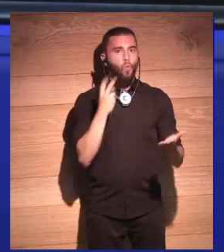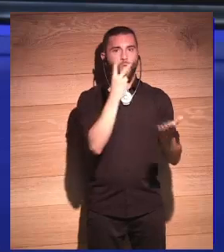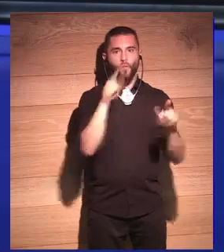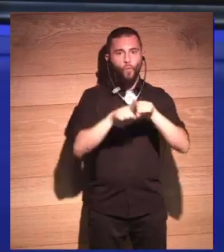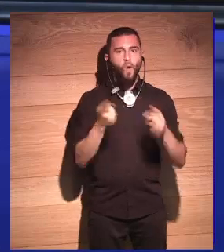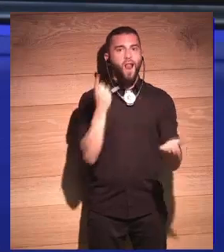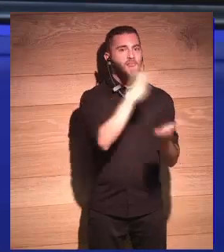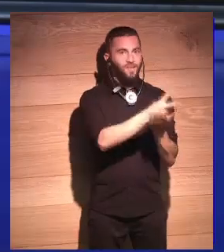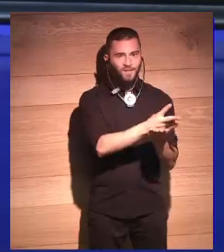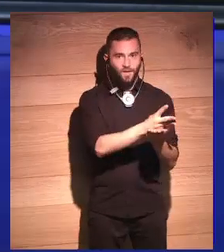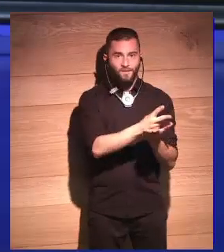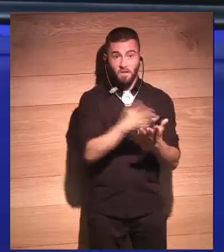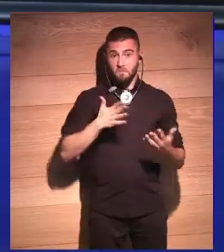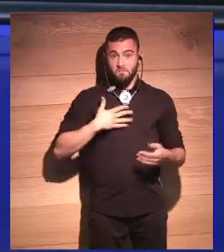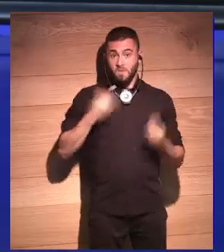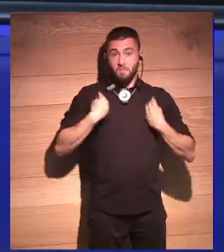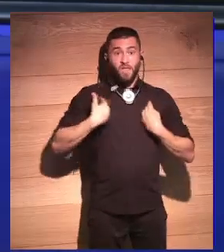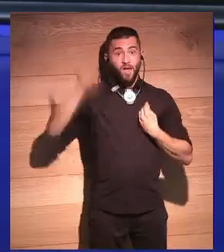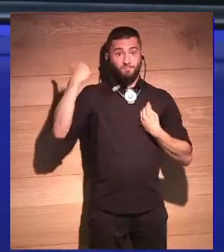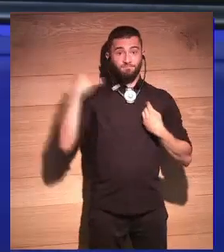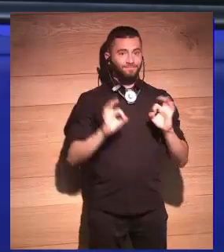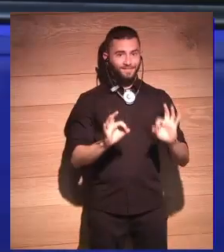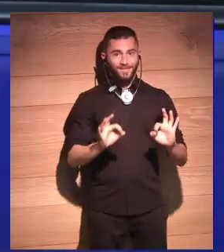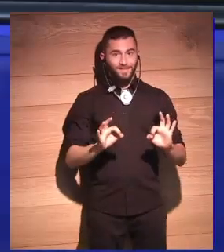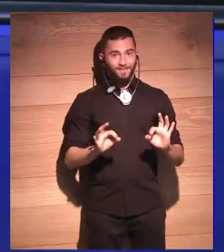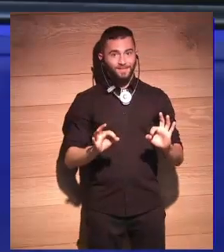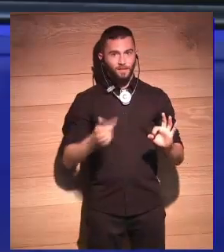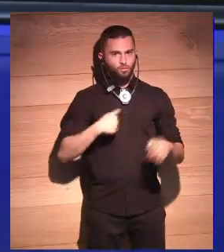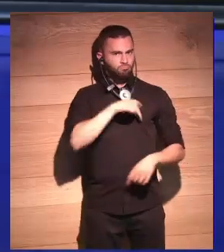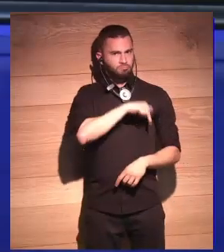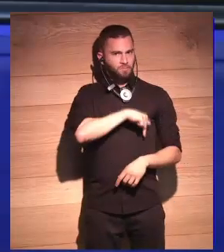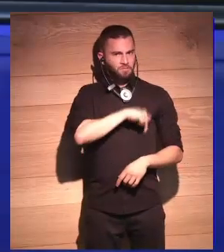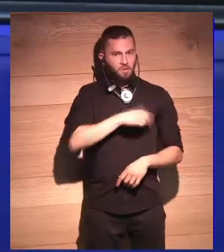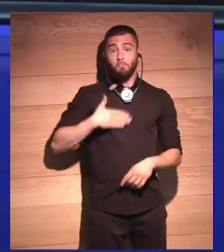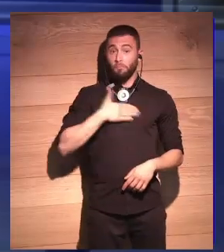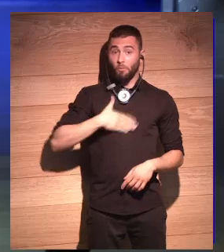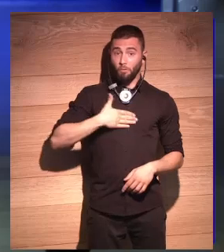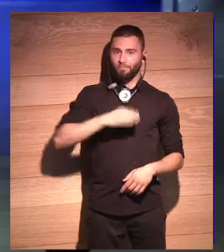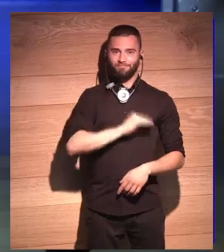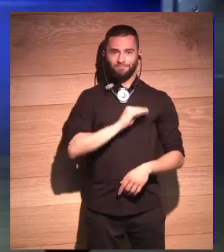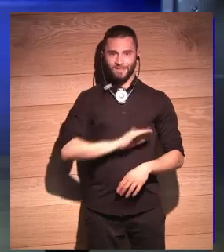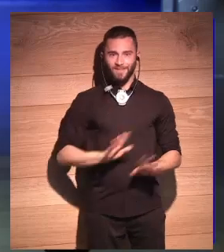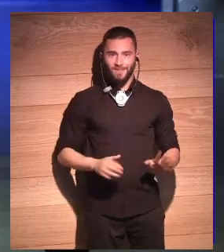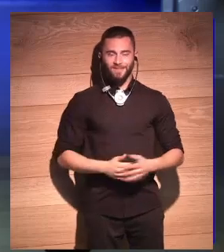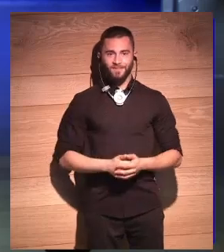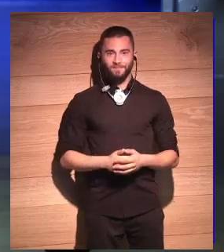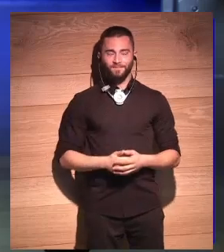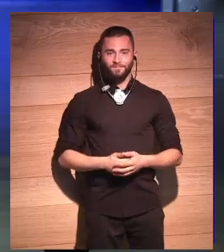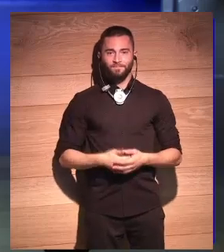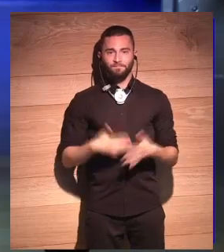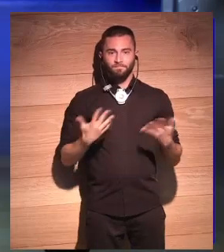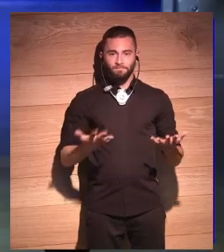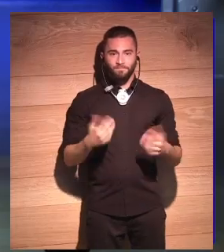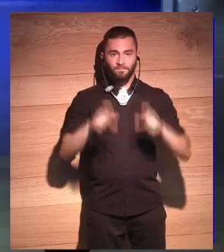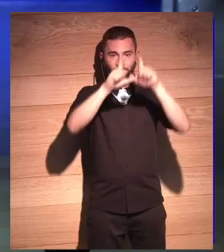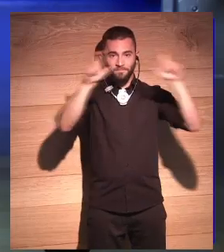life and kind of feel at home there. So to go back to the company, stop talking about